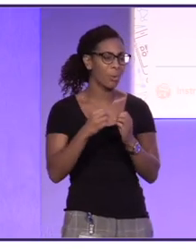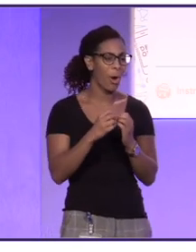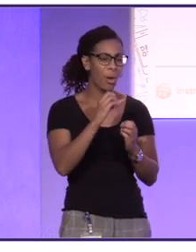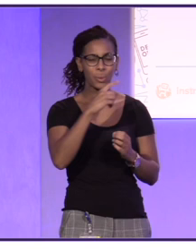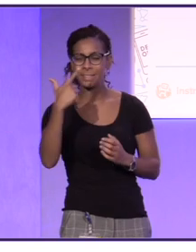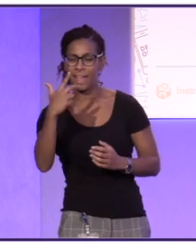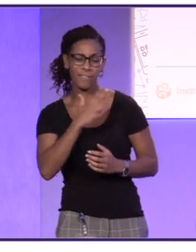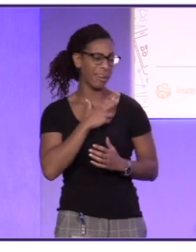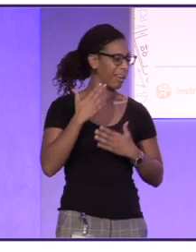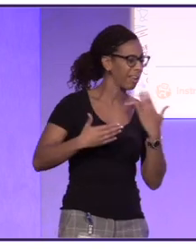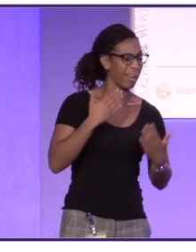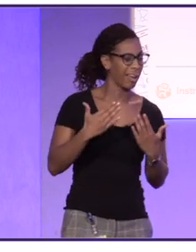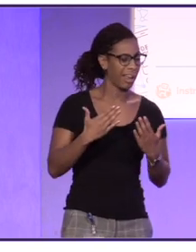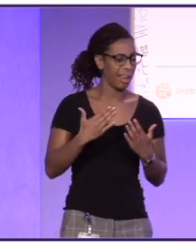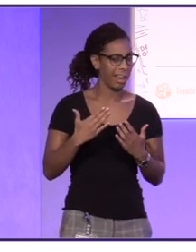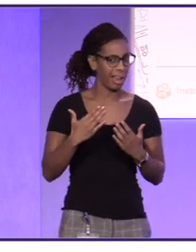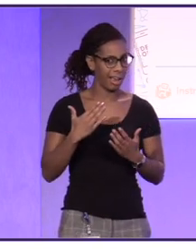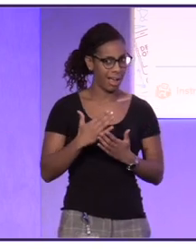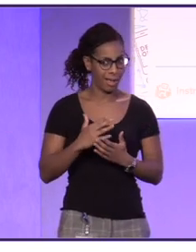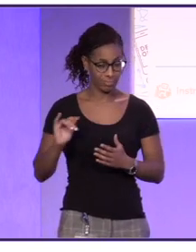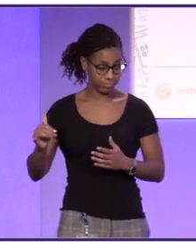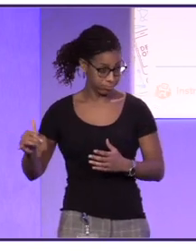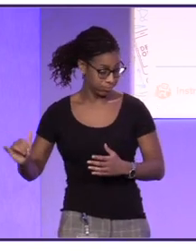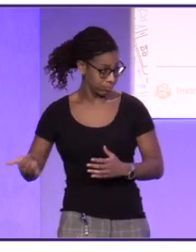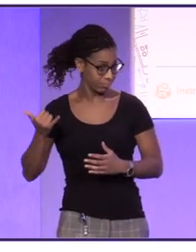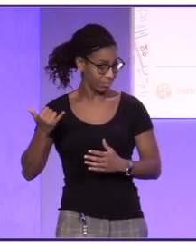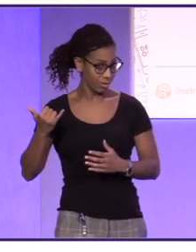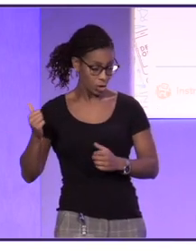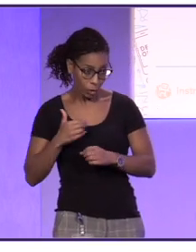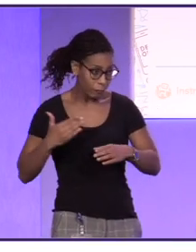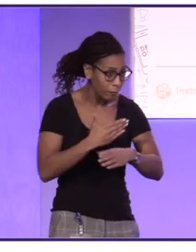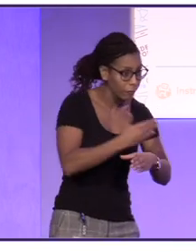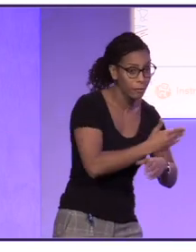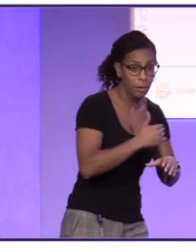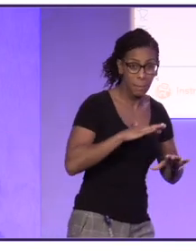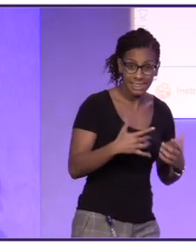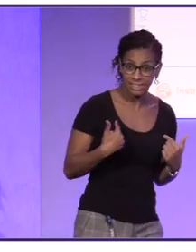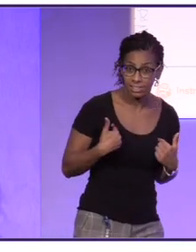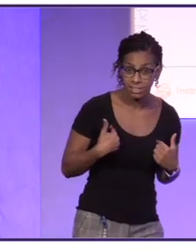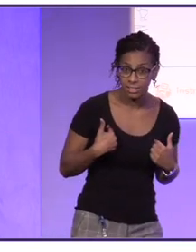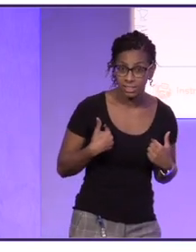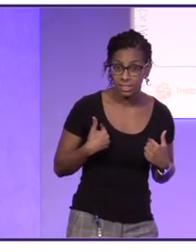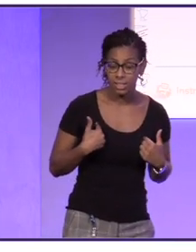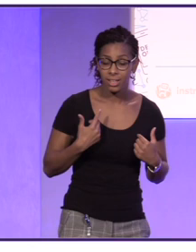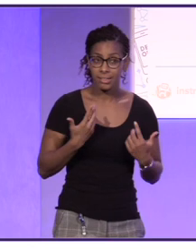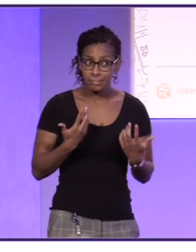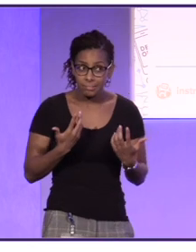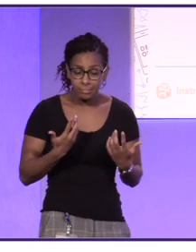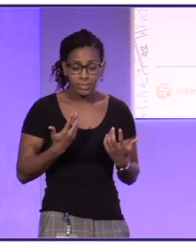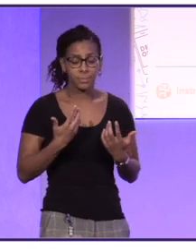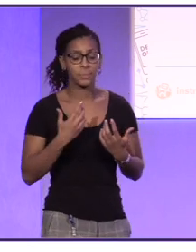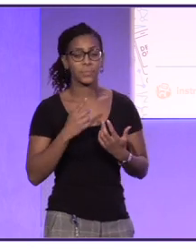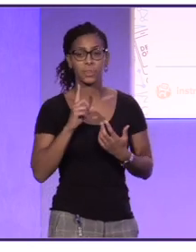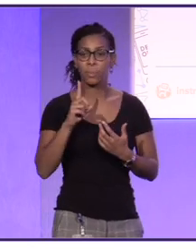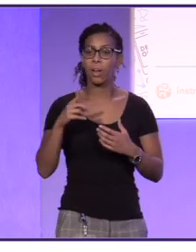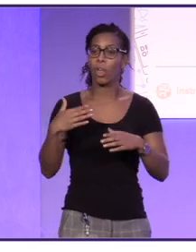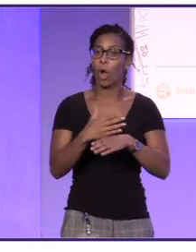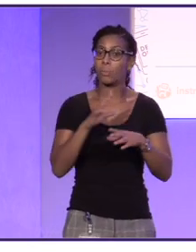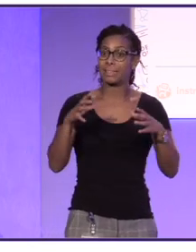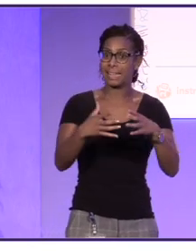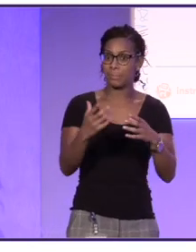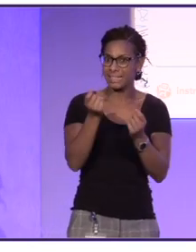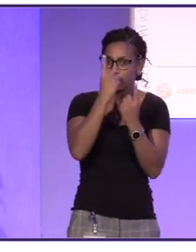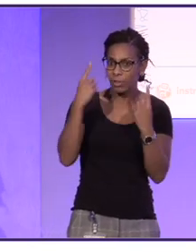Needless to say, I did not action that P1 that was outstanding, but the ops team didn't know that I wasn't. And this was where my sort